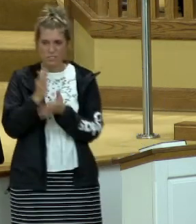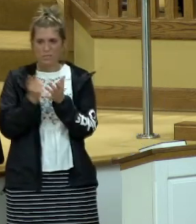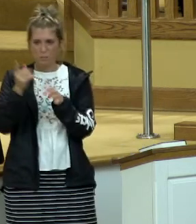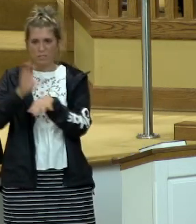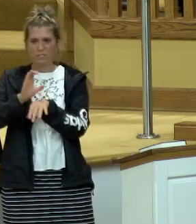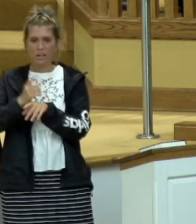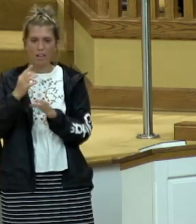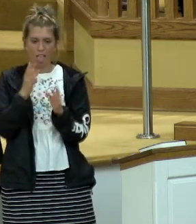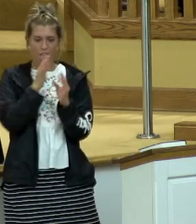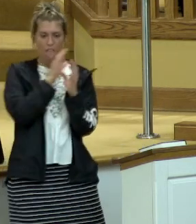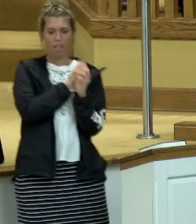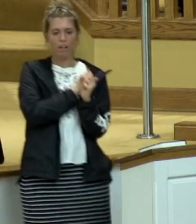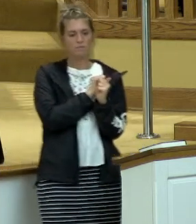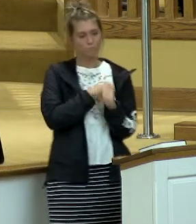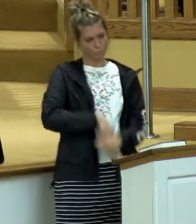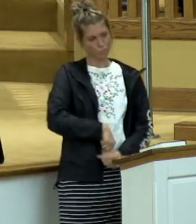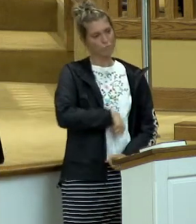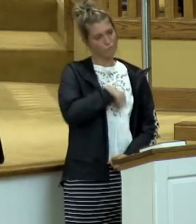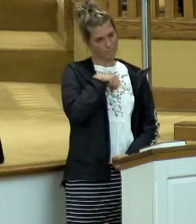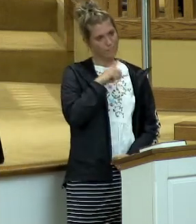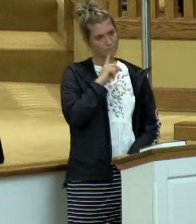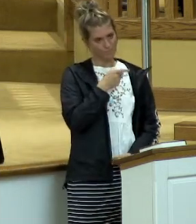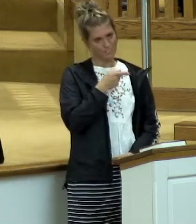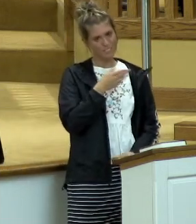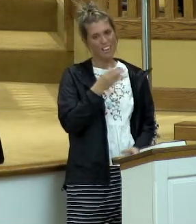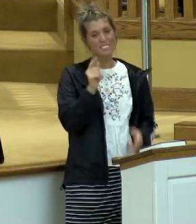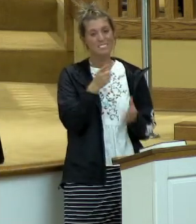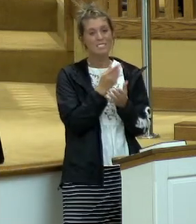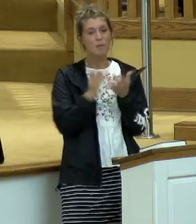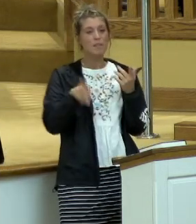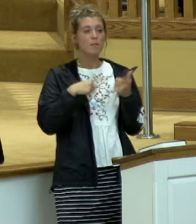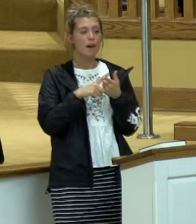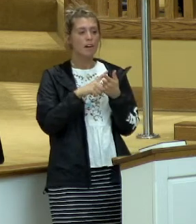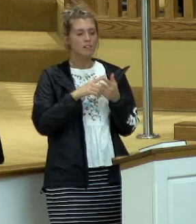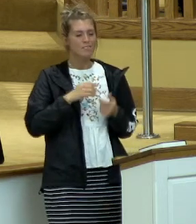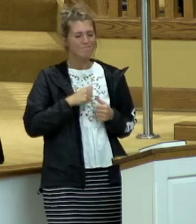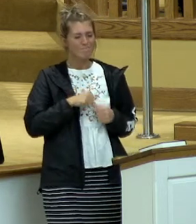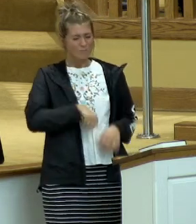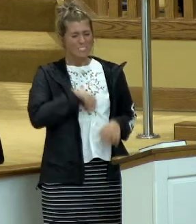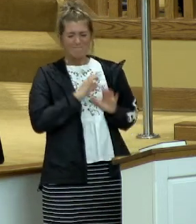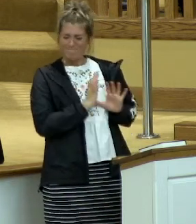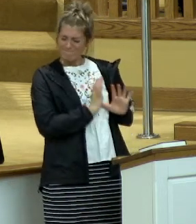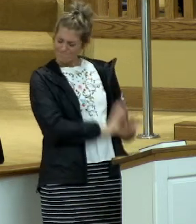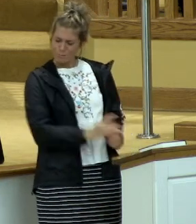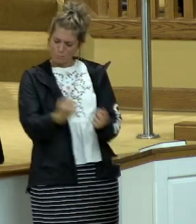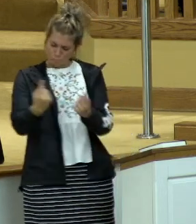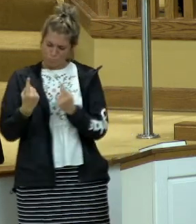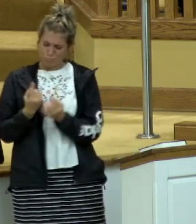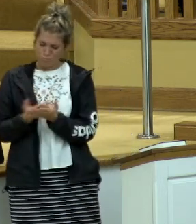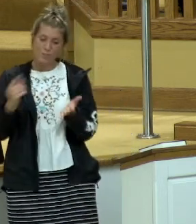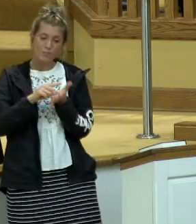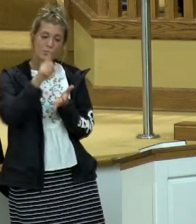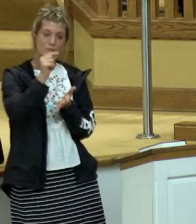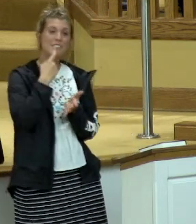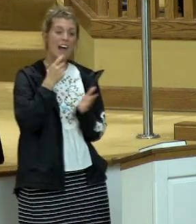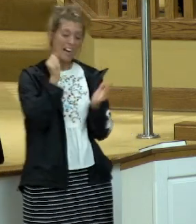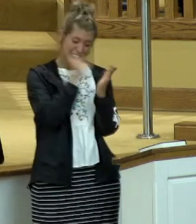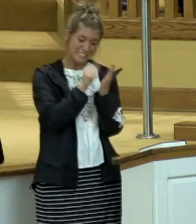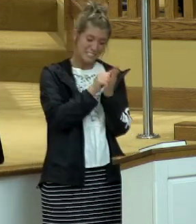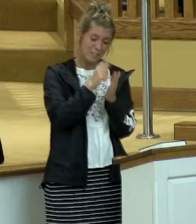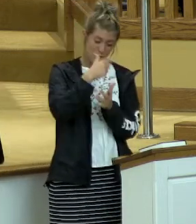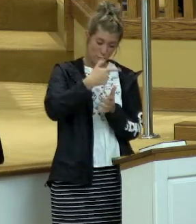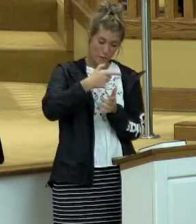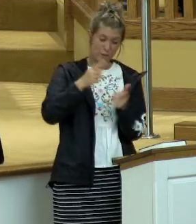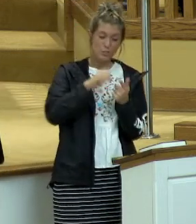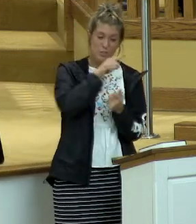church, I could trace it back to pride. And there's something about going to the altar. And look at verse number 20 again. It says, behold, I stand at the door and knock. Look at verse